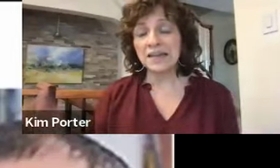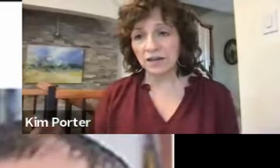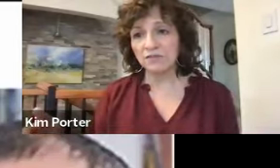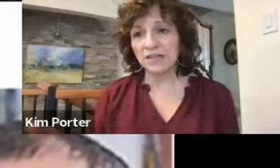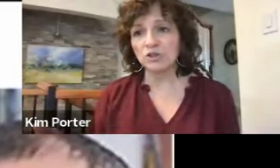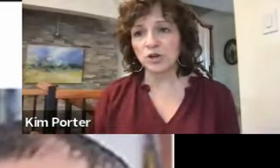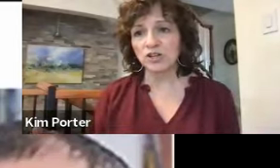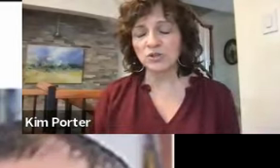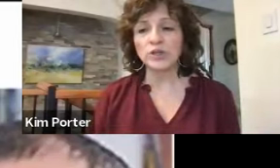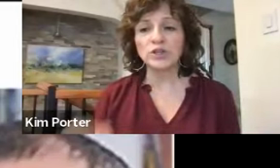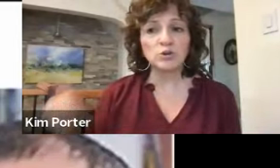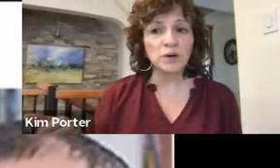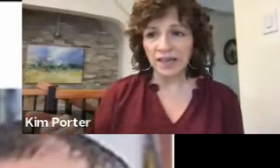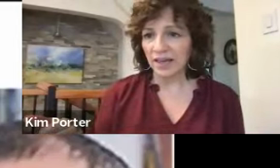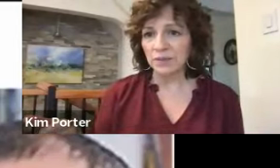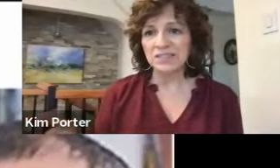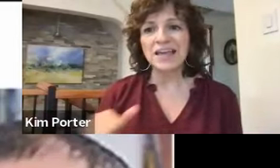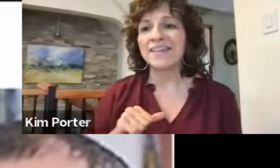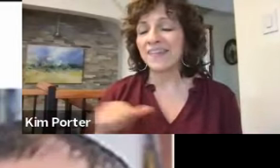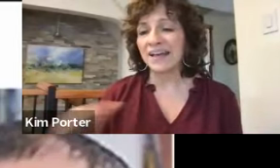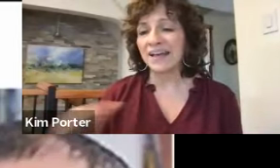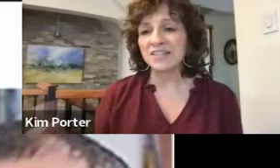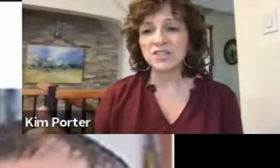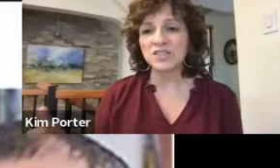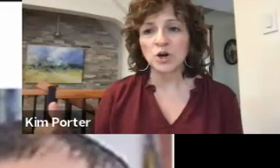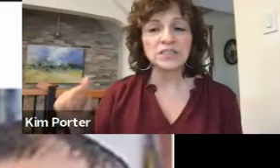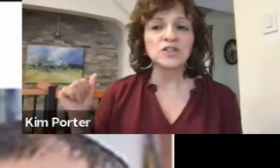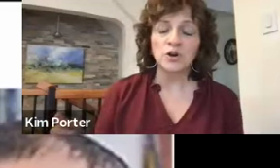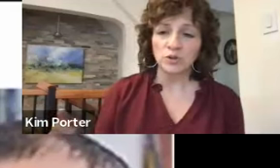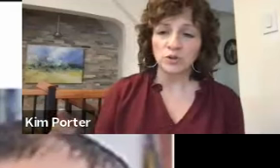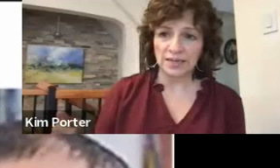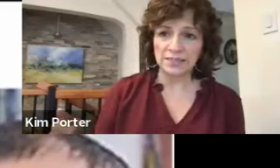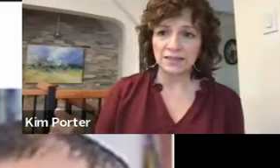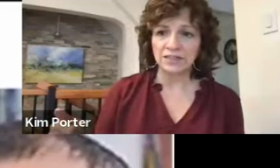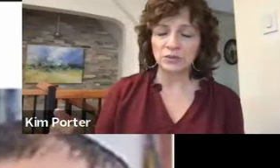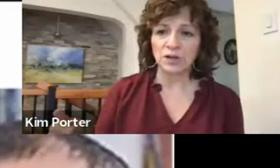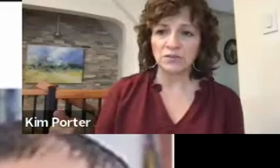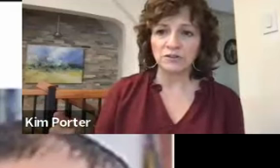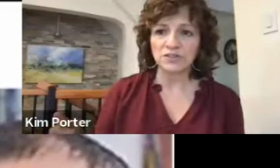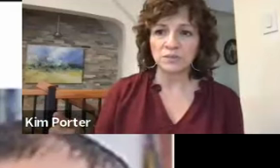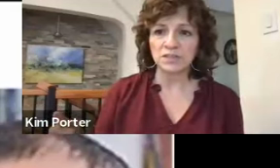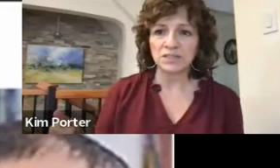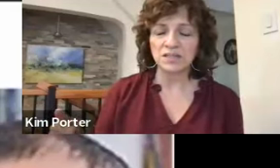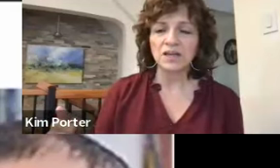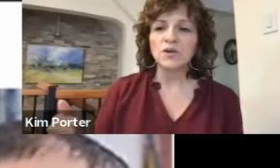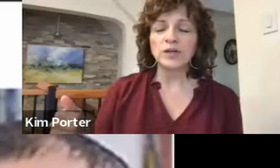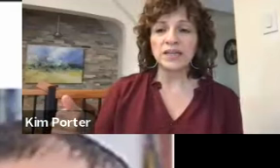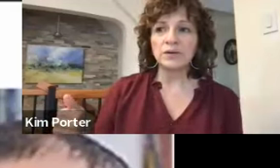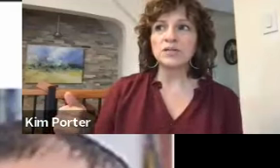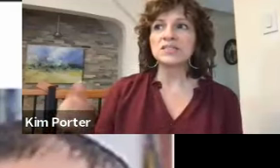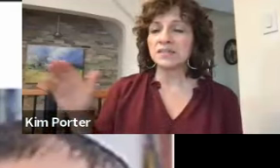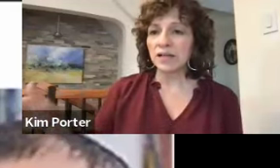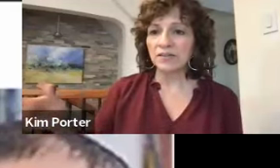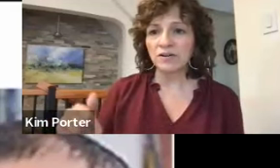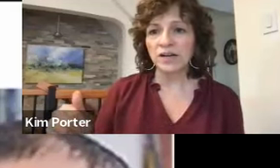the extent of Daniel's drug use, we knew about cannabis, and that's all we knew. We didn't know that he had escalated to a lot of other substances